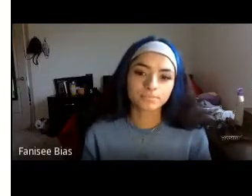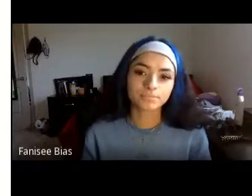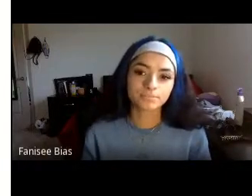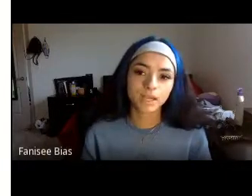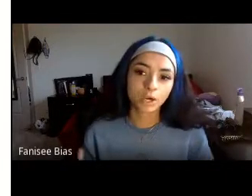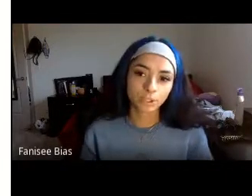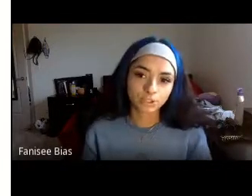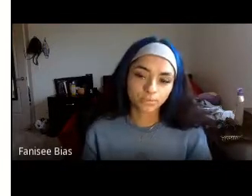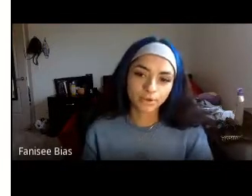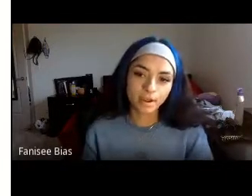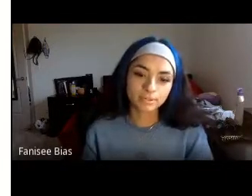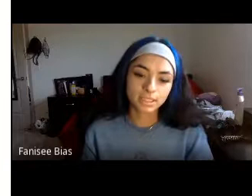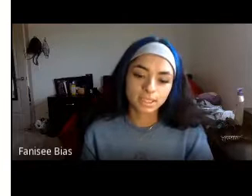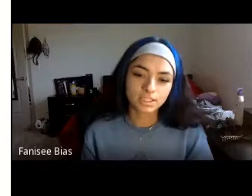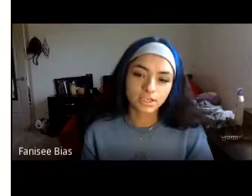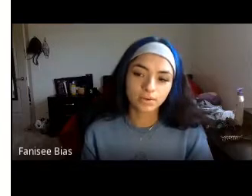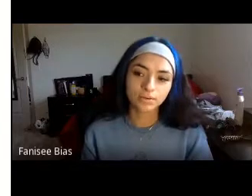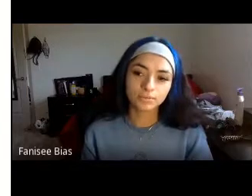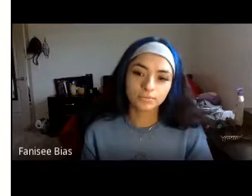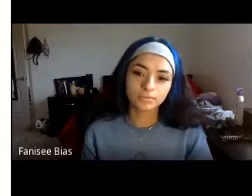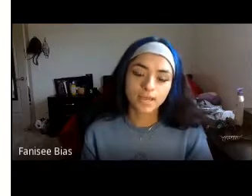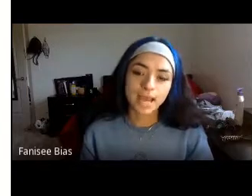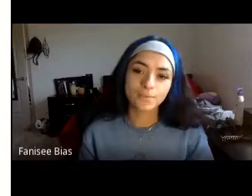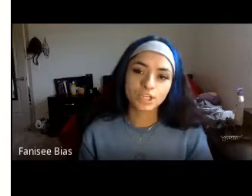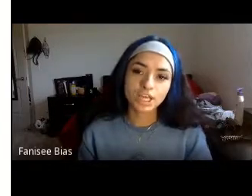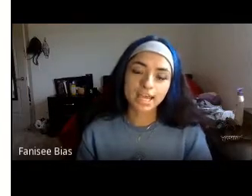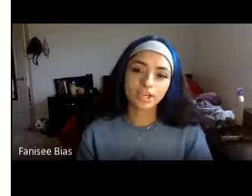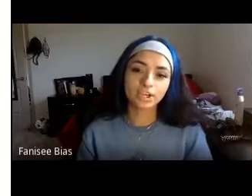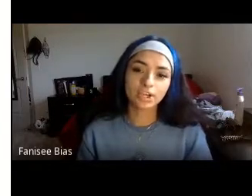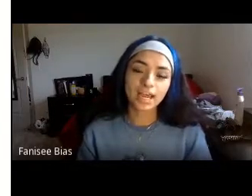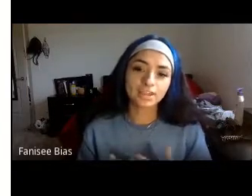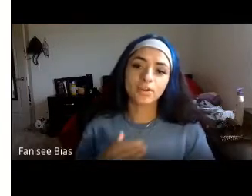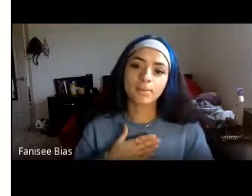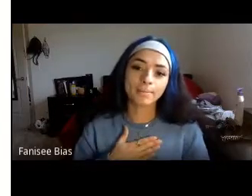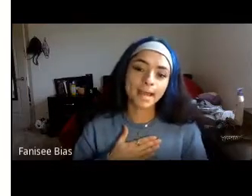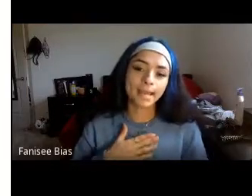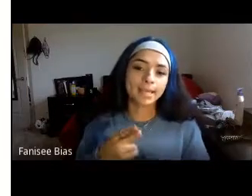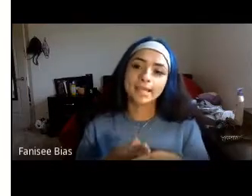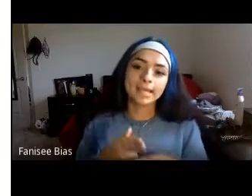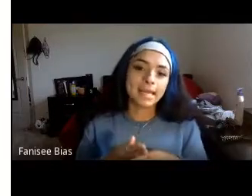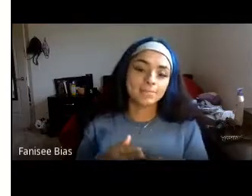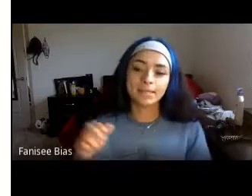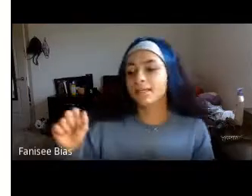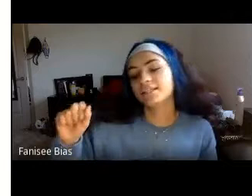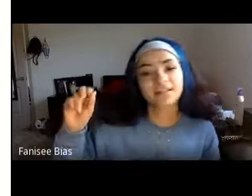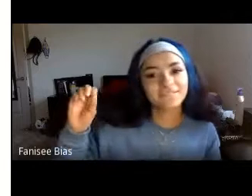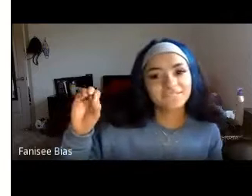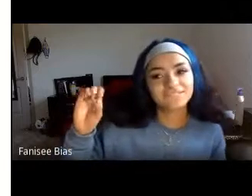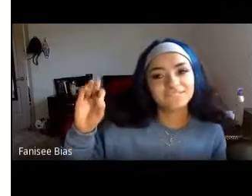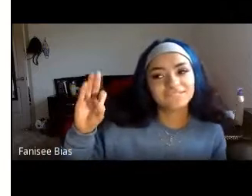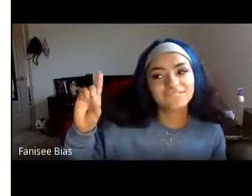those are personal pronouns. So I wish that I could, you'd be like, my name